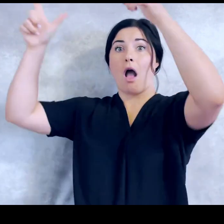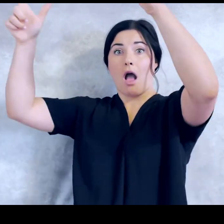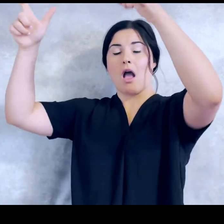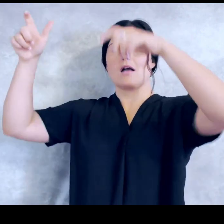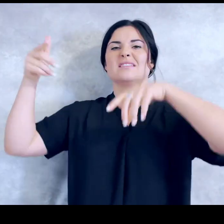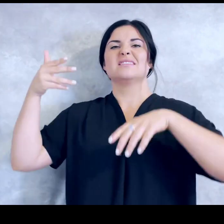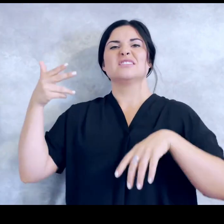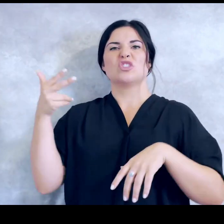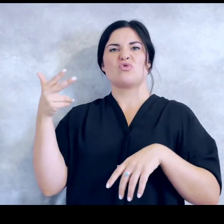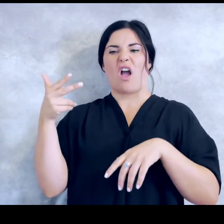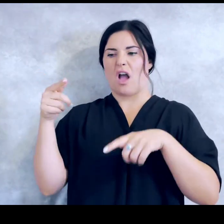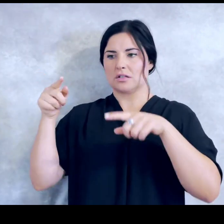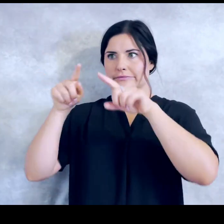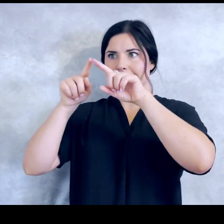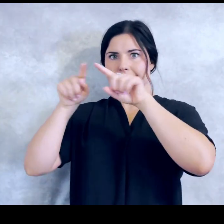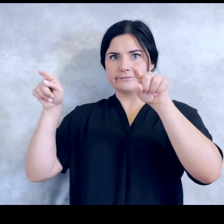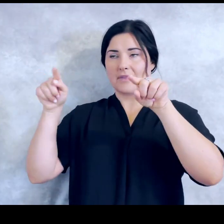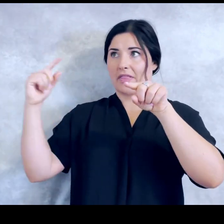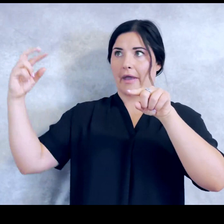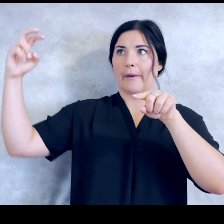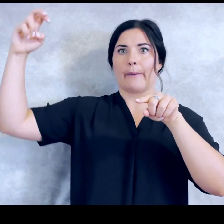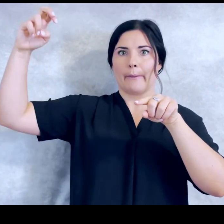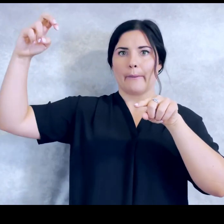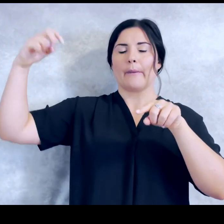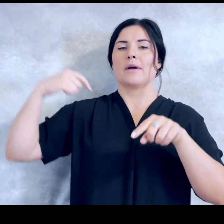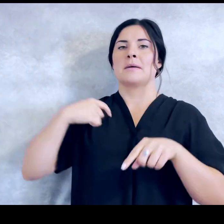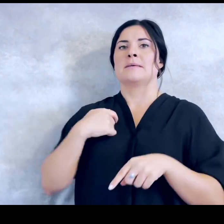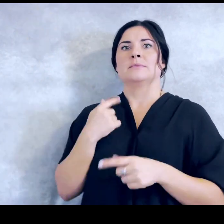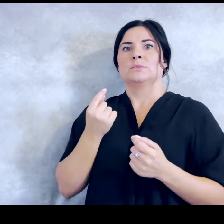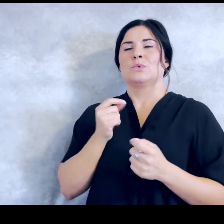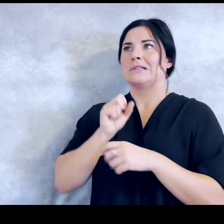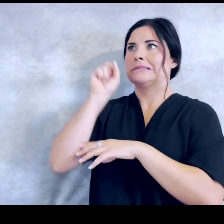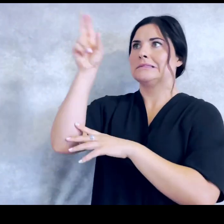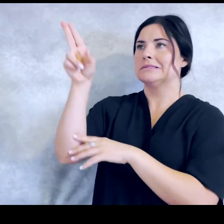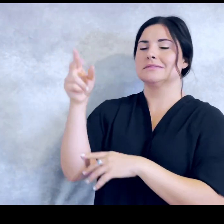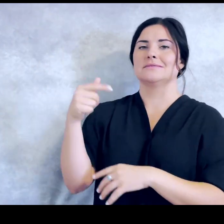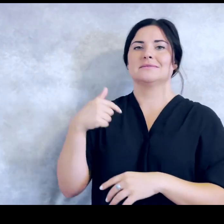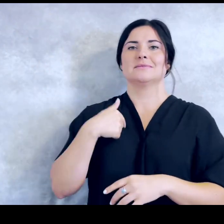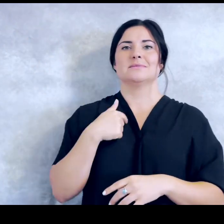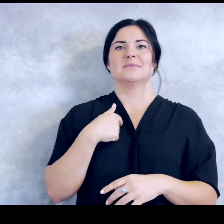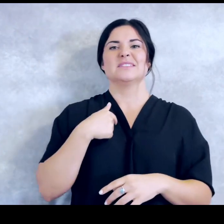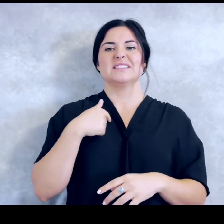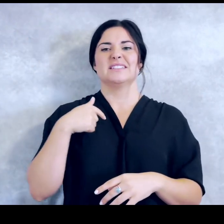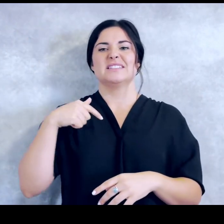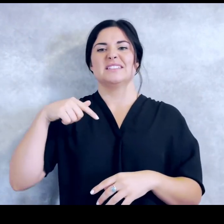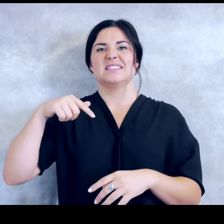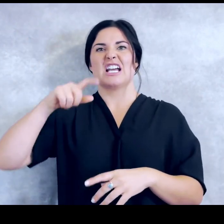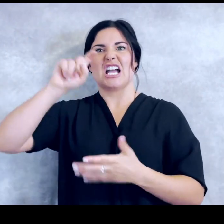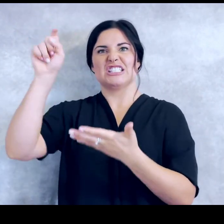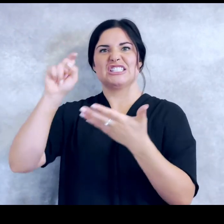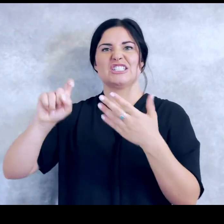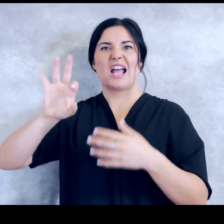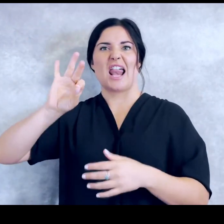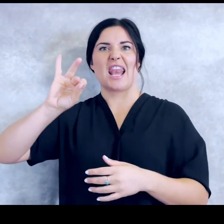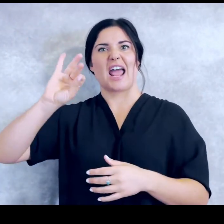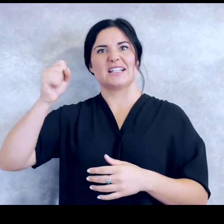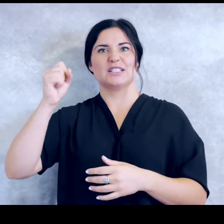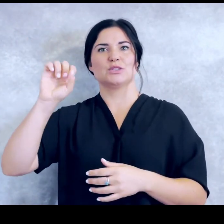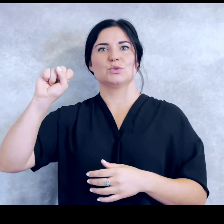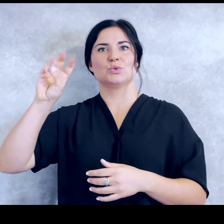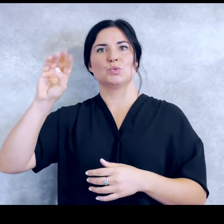rim and backboard above the garage. Shout out to dads that do that for their sons. And I think I even spray painted like a Nike swoosh. You